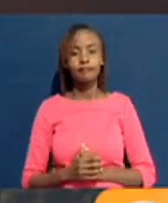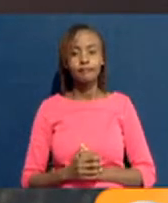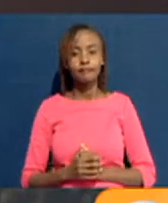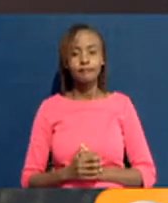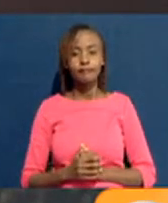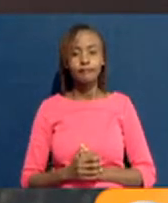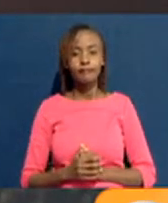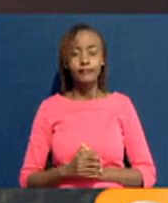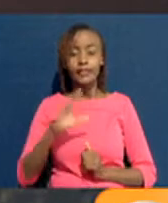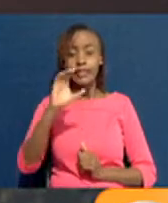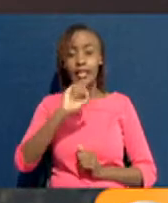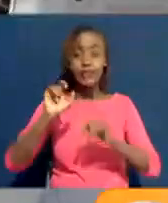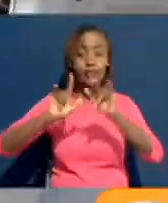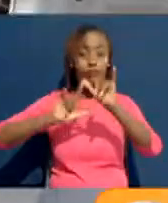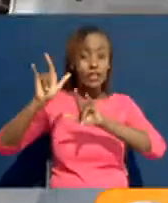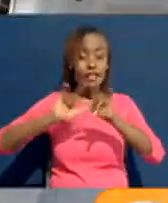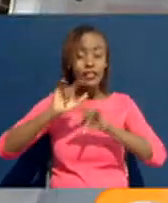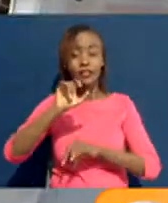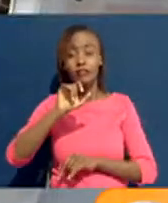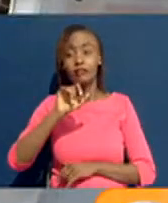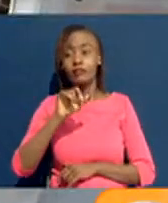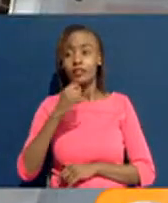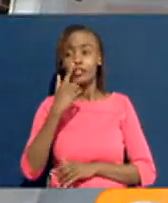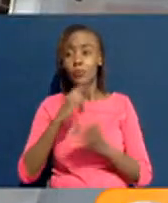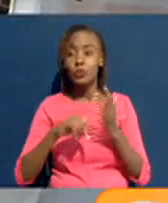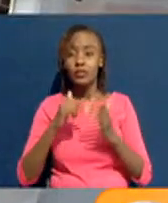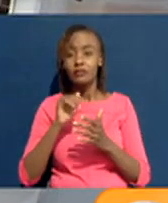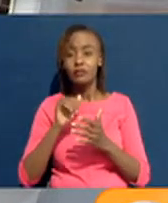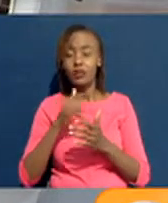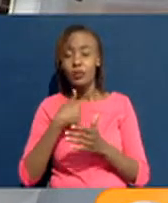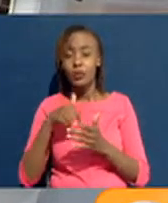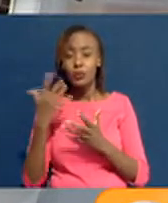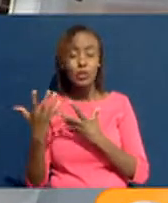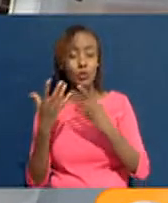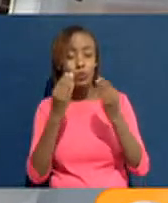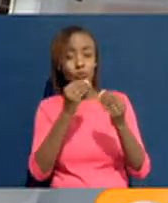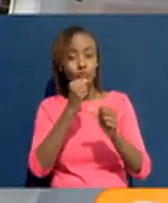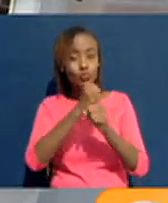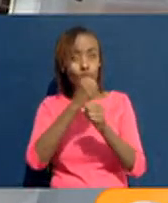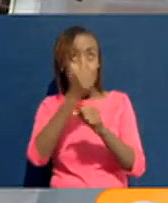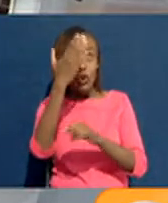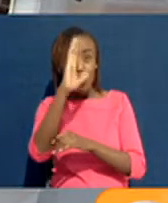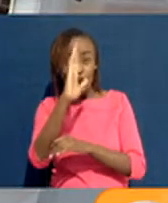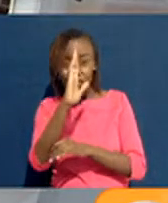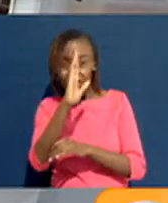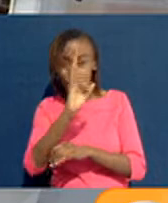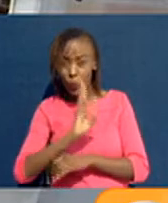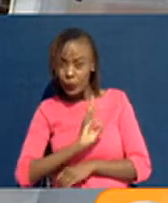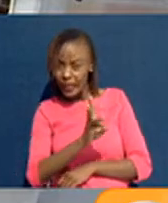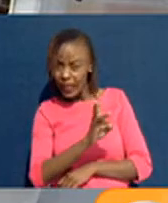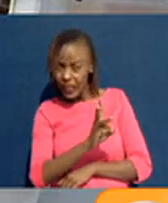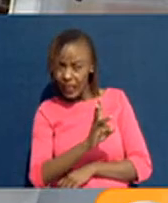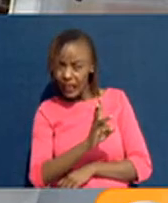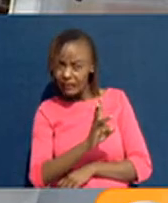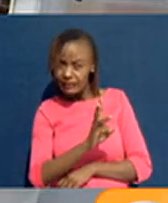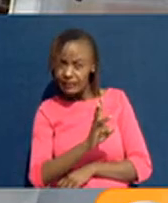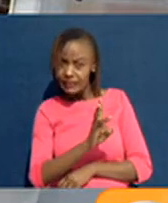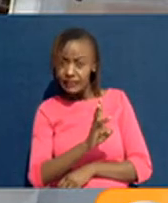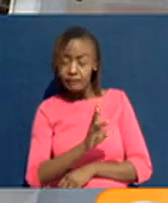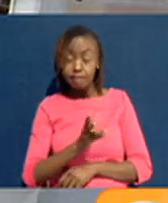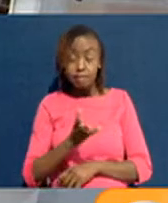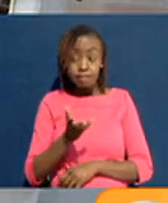of God's will, that we are going to do God's will in Haiti. I mean, Joanna, help